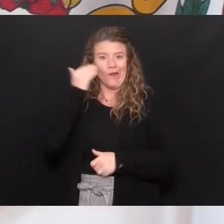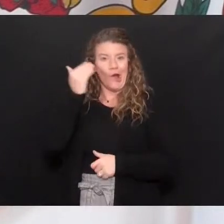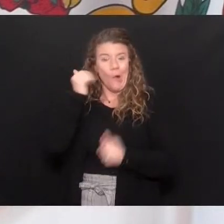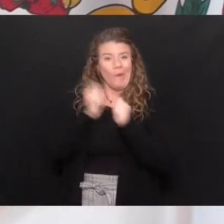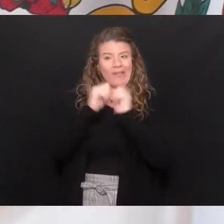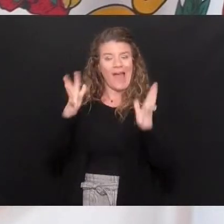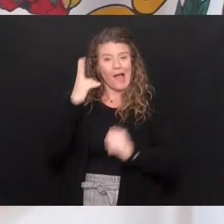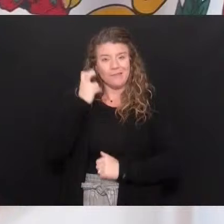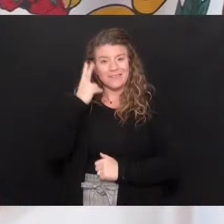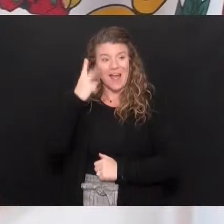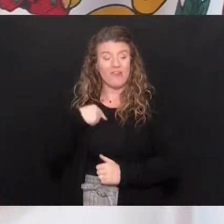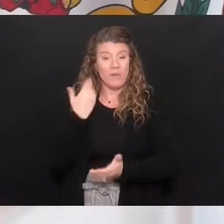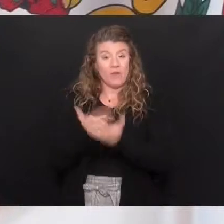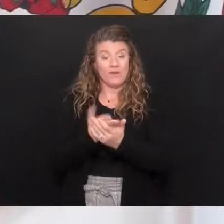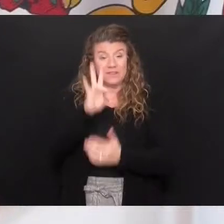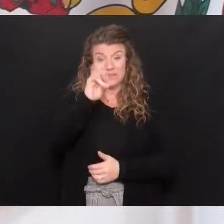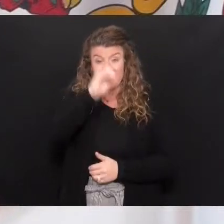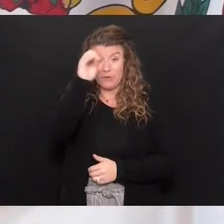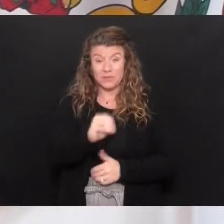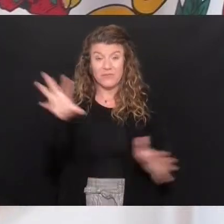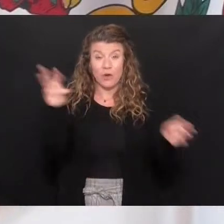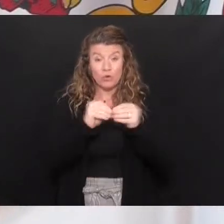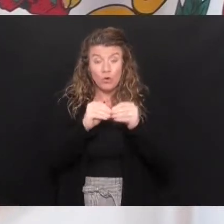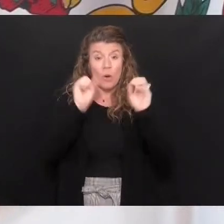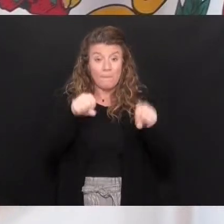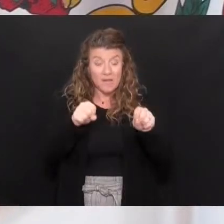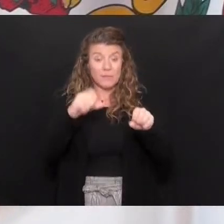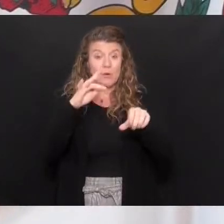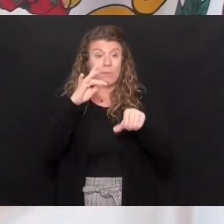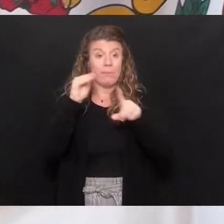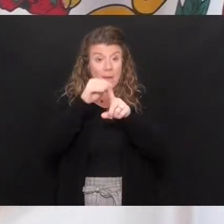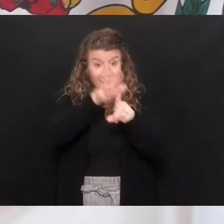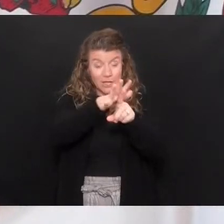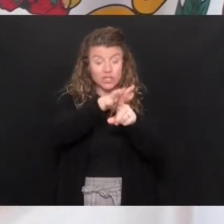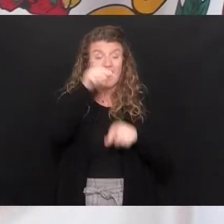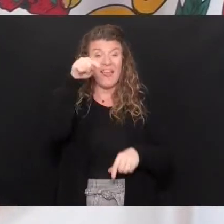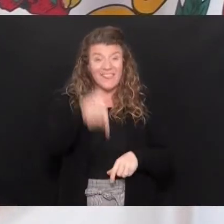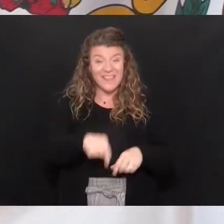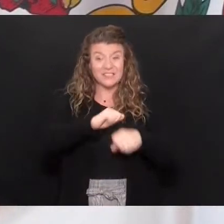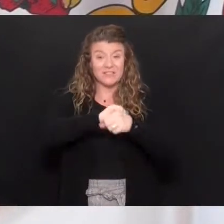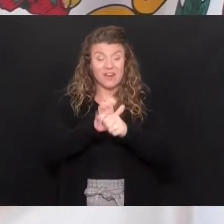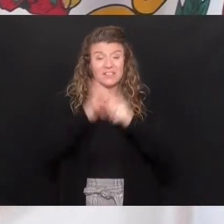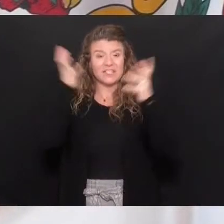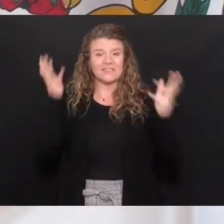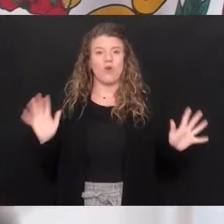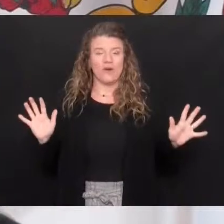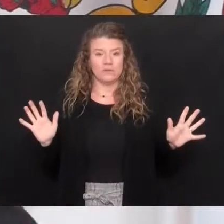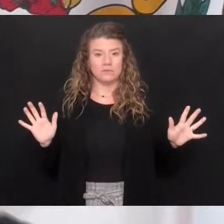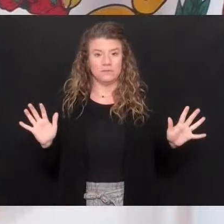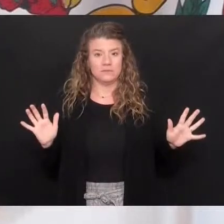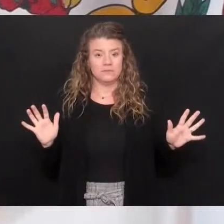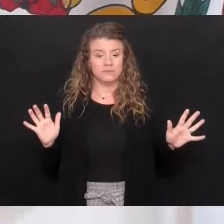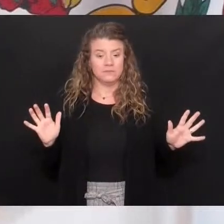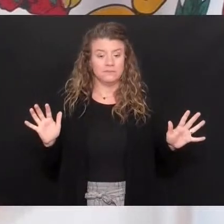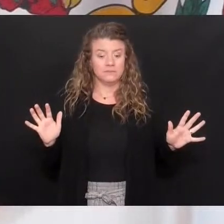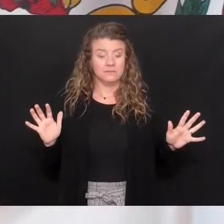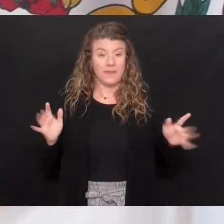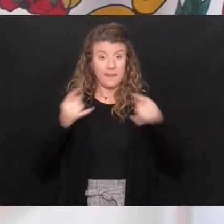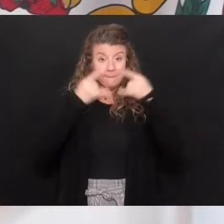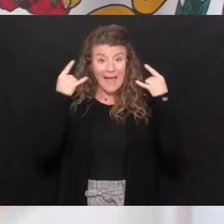get to 70% of our total eligible population, this thing's over. This thing's over.